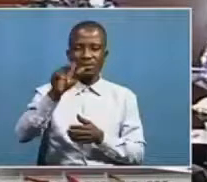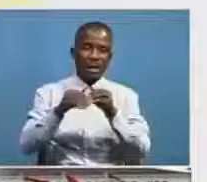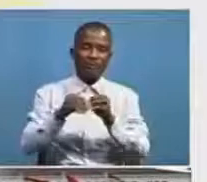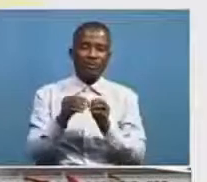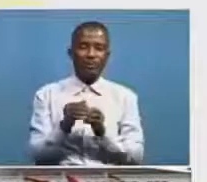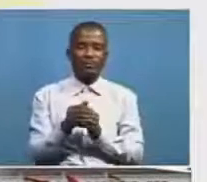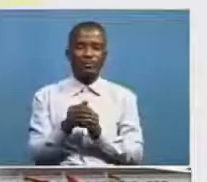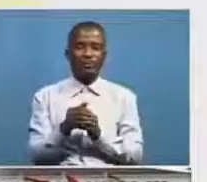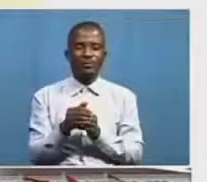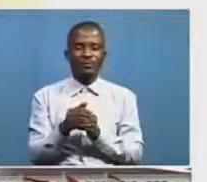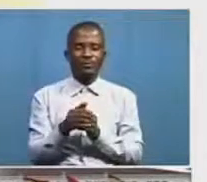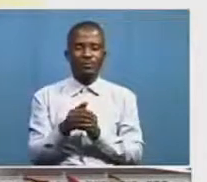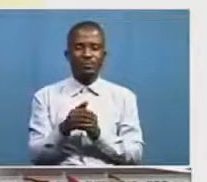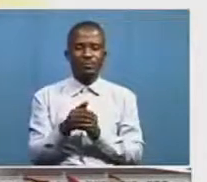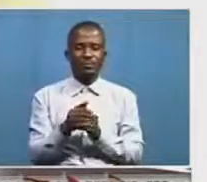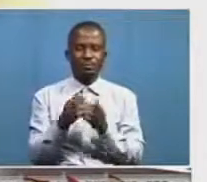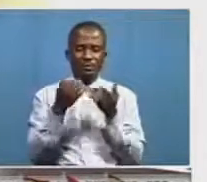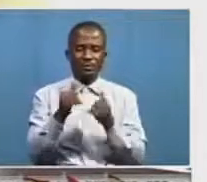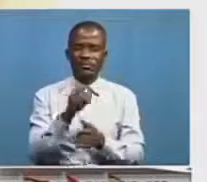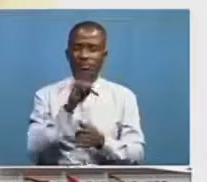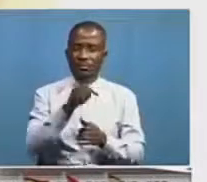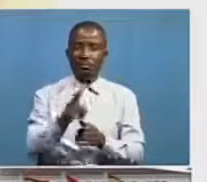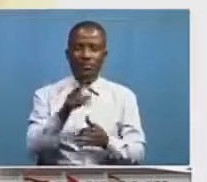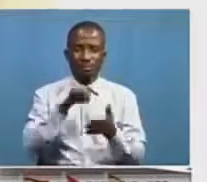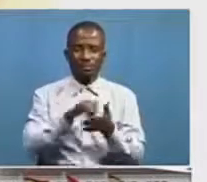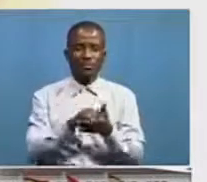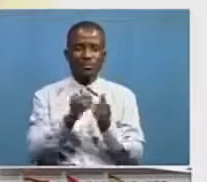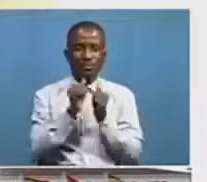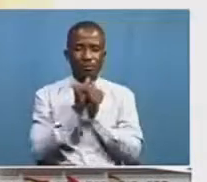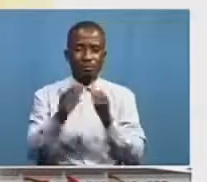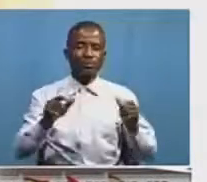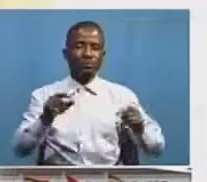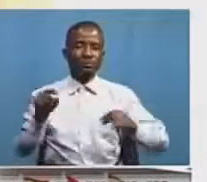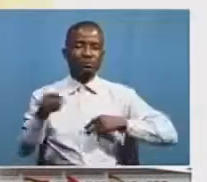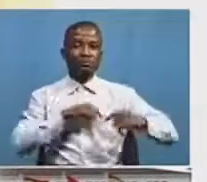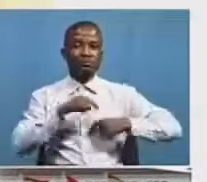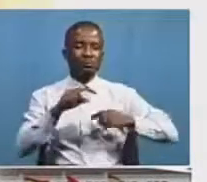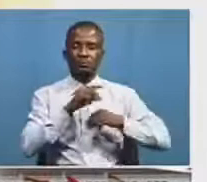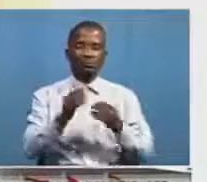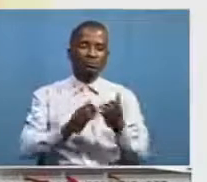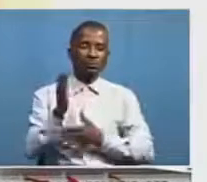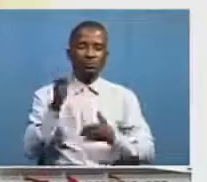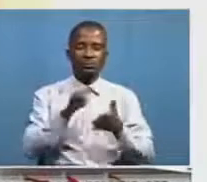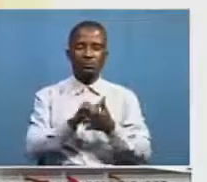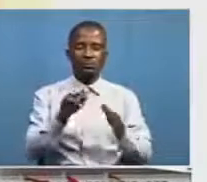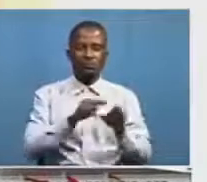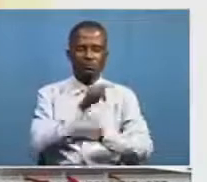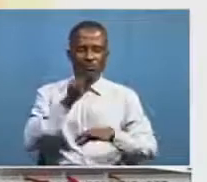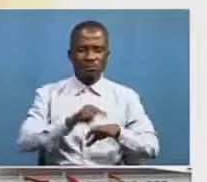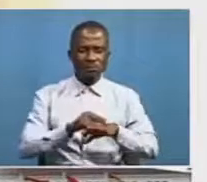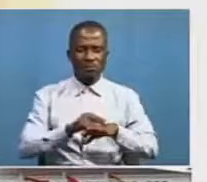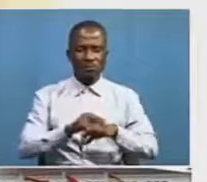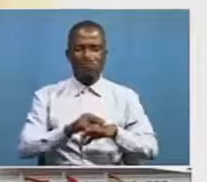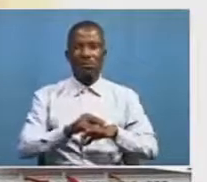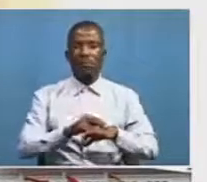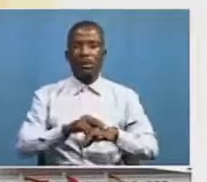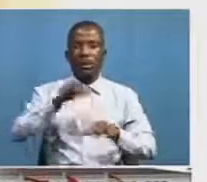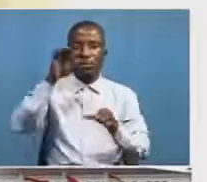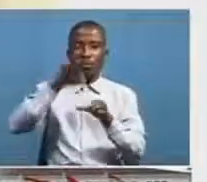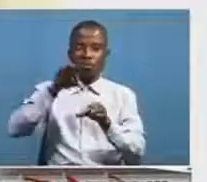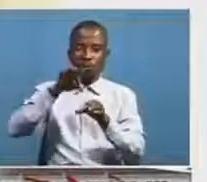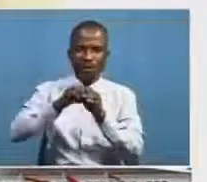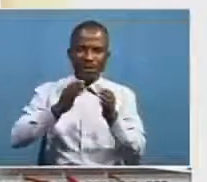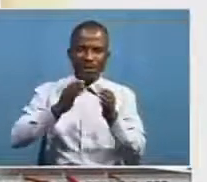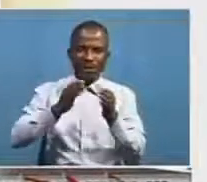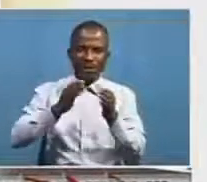46,379. It has been established without any dispute whatsoever that the national total valid votes cast without